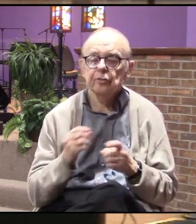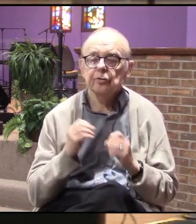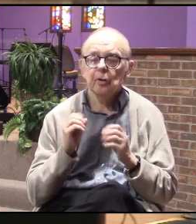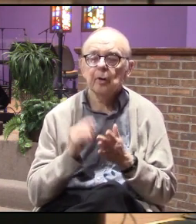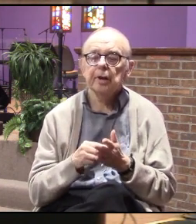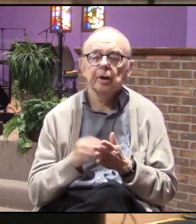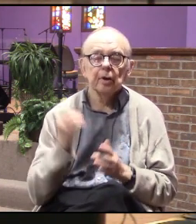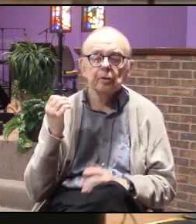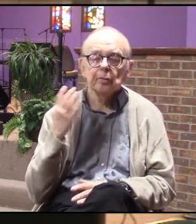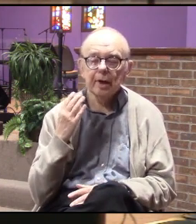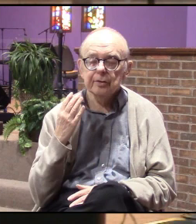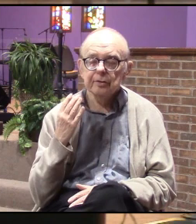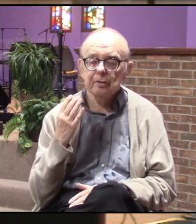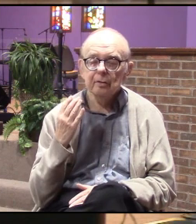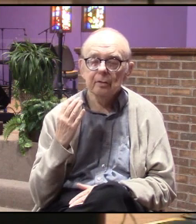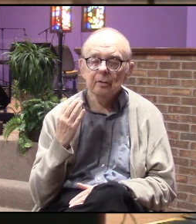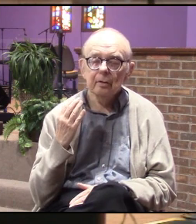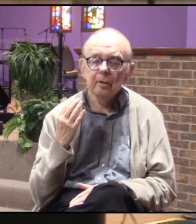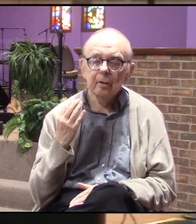grace.